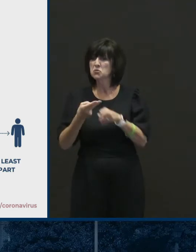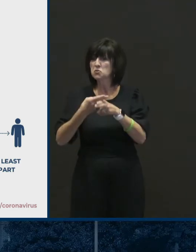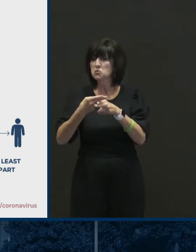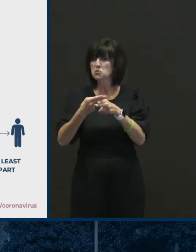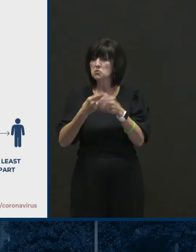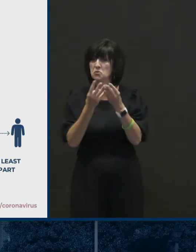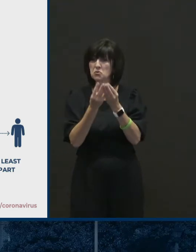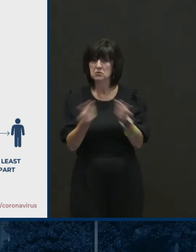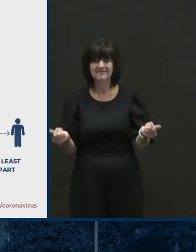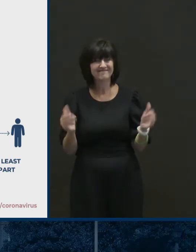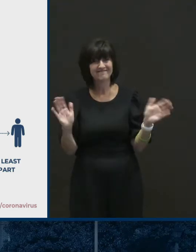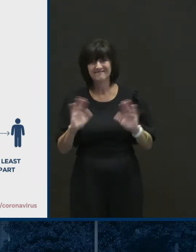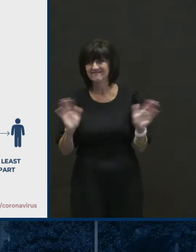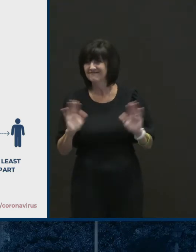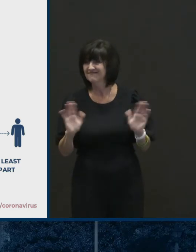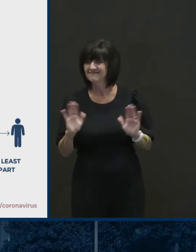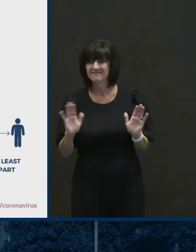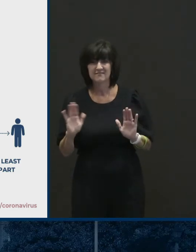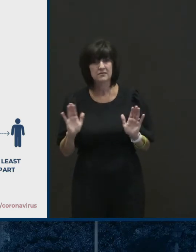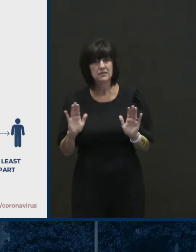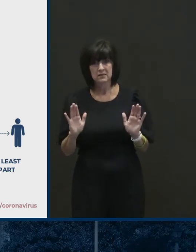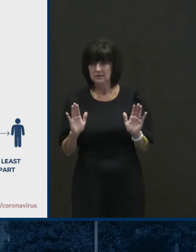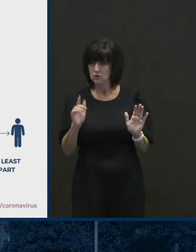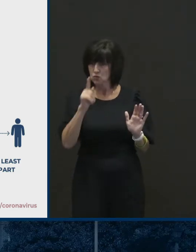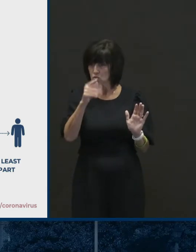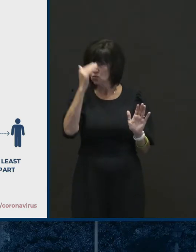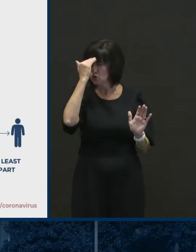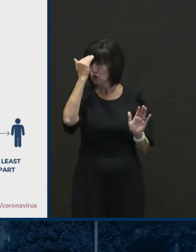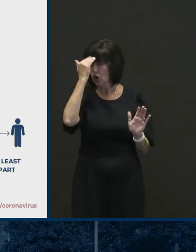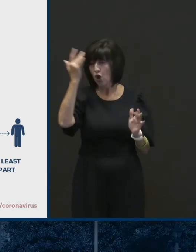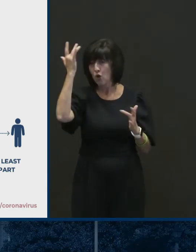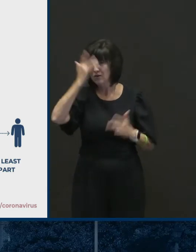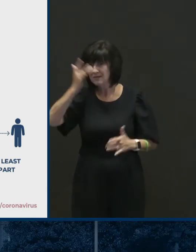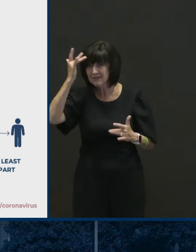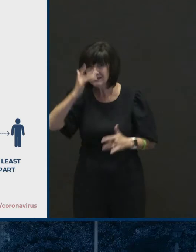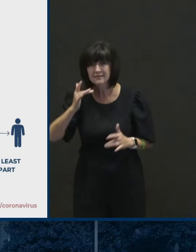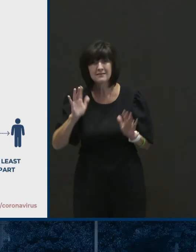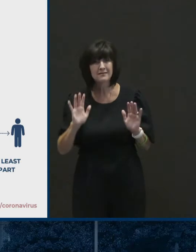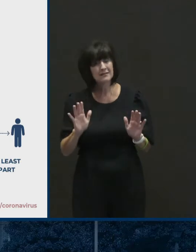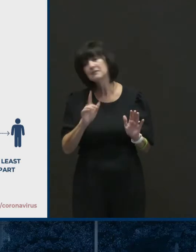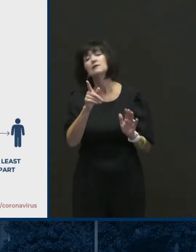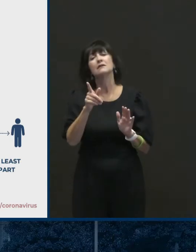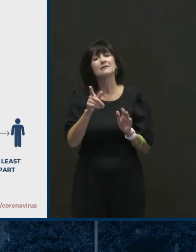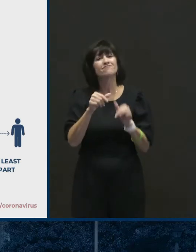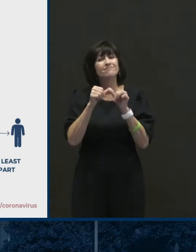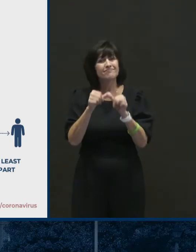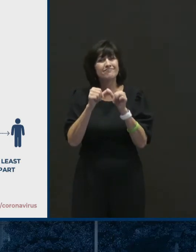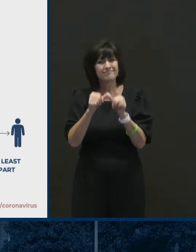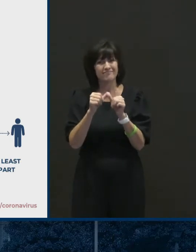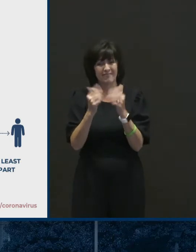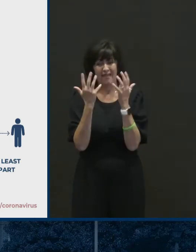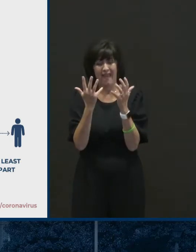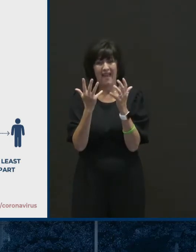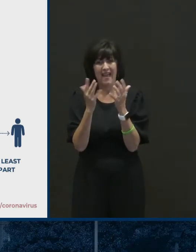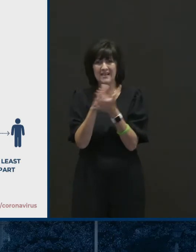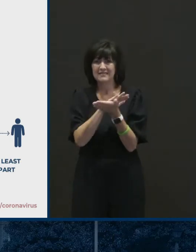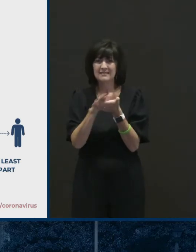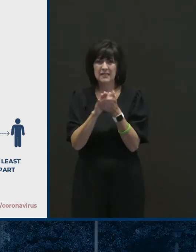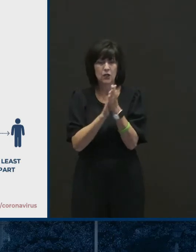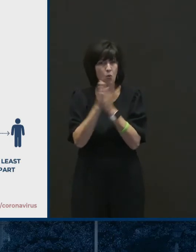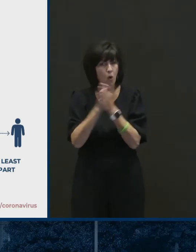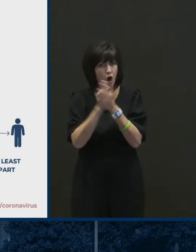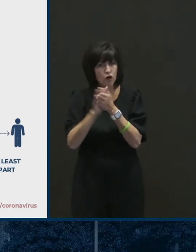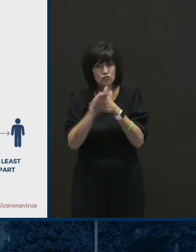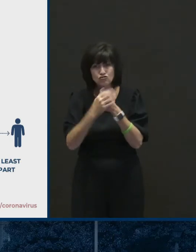positive or not, or if you know if it's an illness. Keeping your hands clean, very important. But also, these